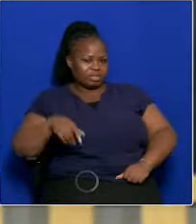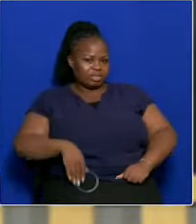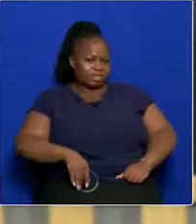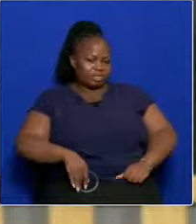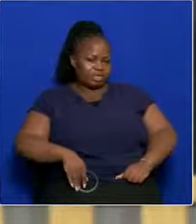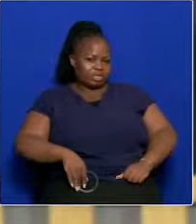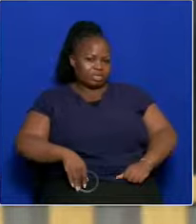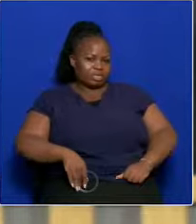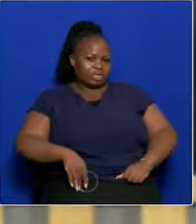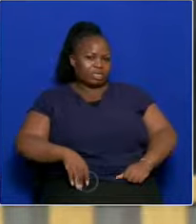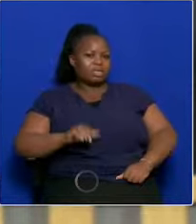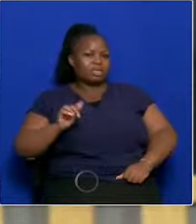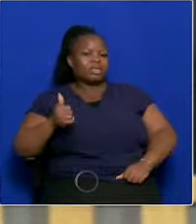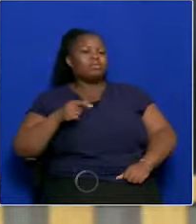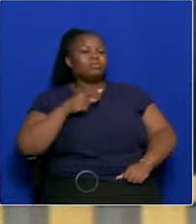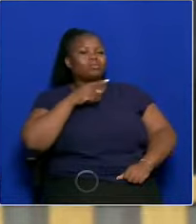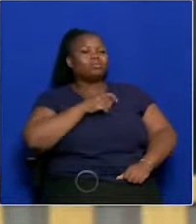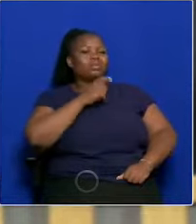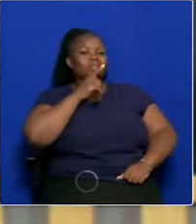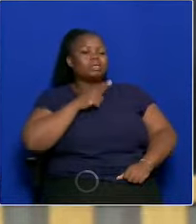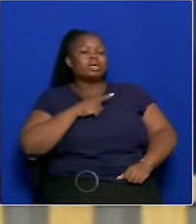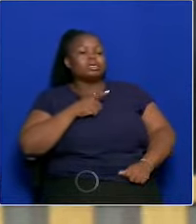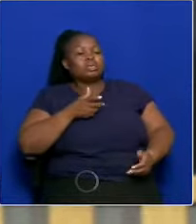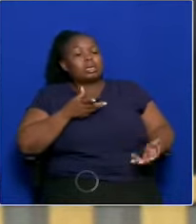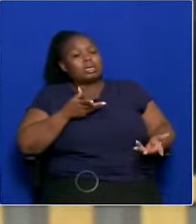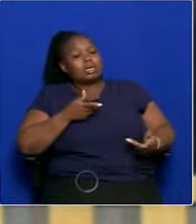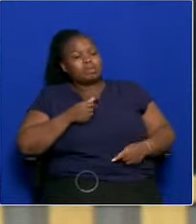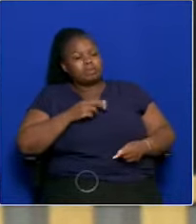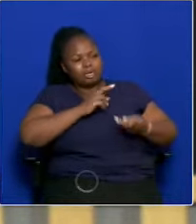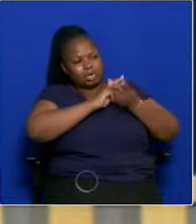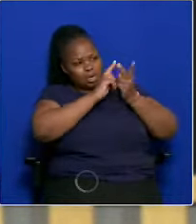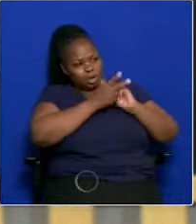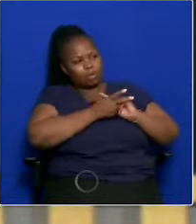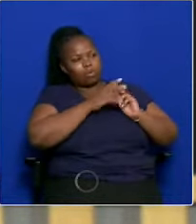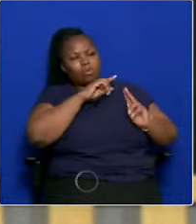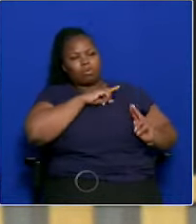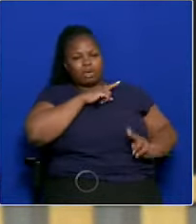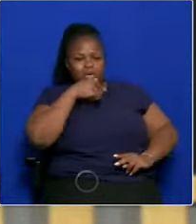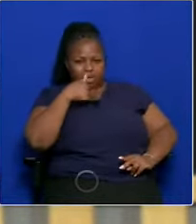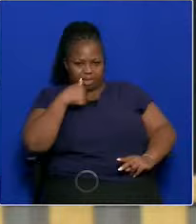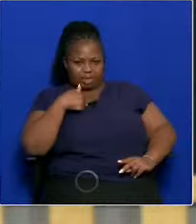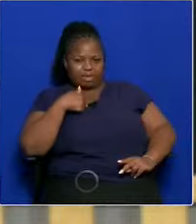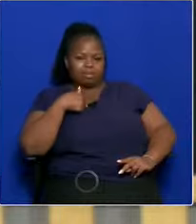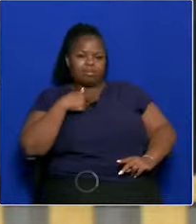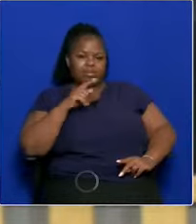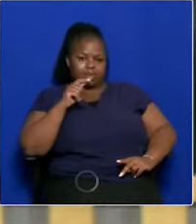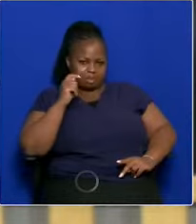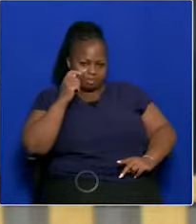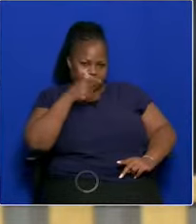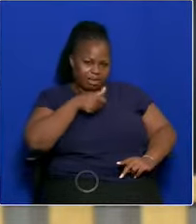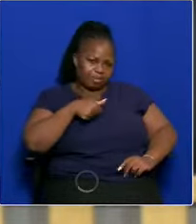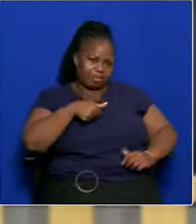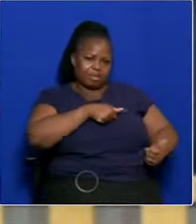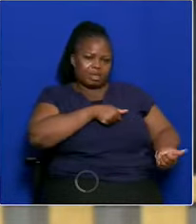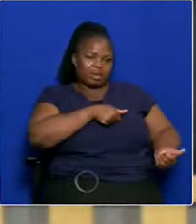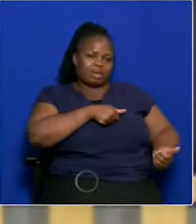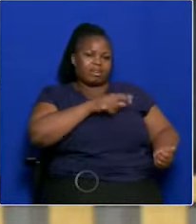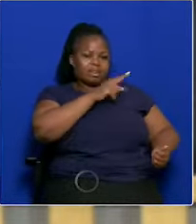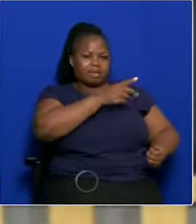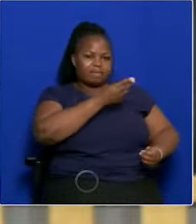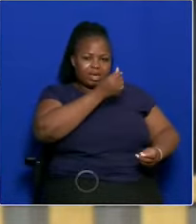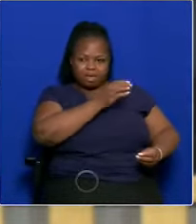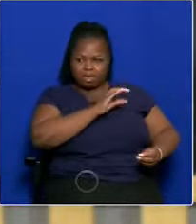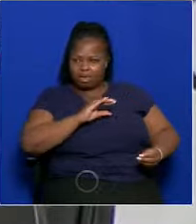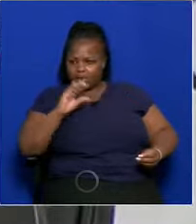tell us that, well, I took a loan, that's why I was paying him, and that loan was paid to my son. Do you